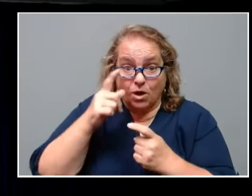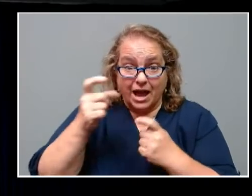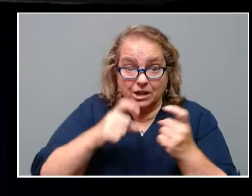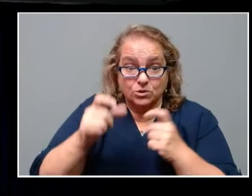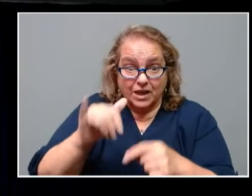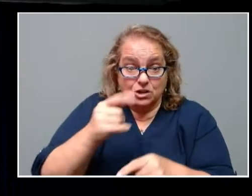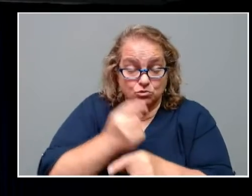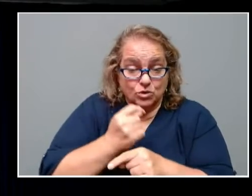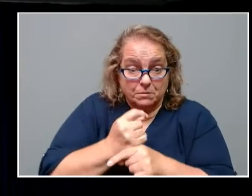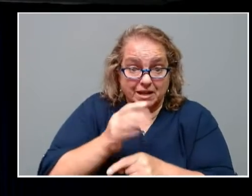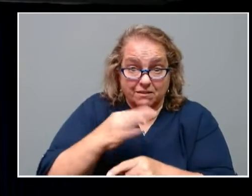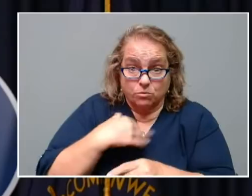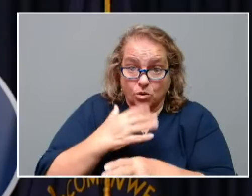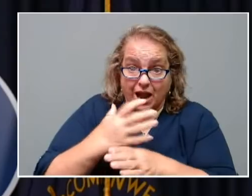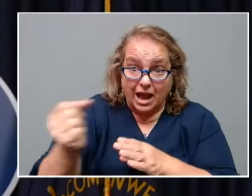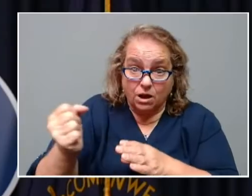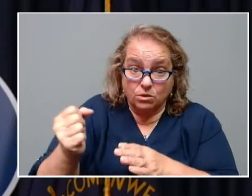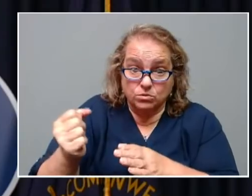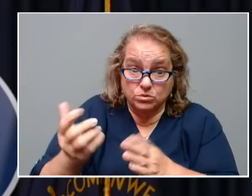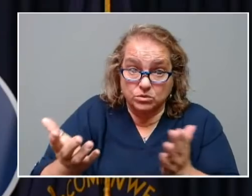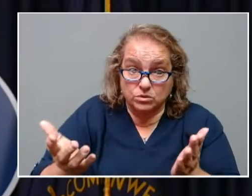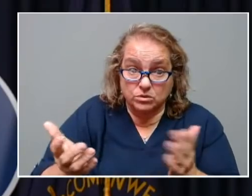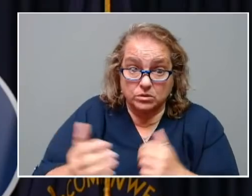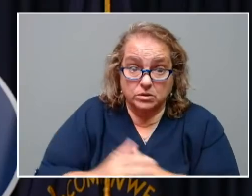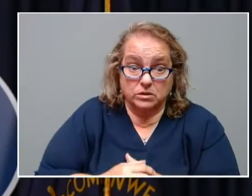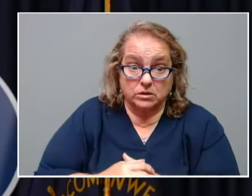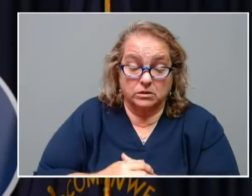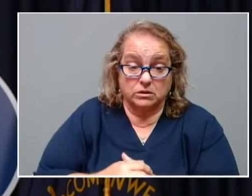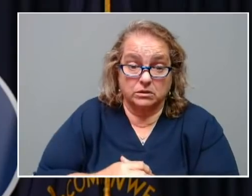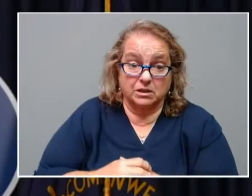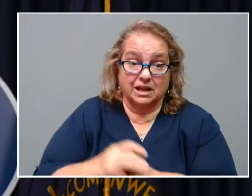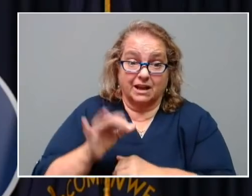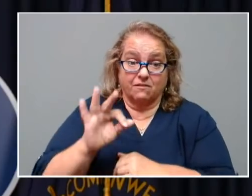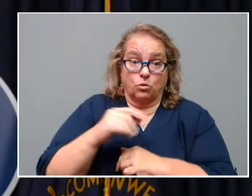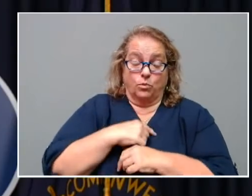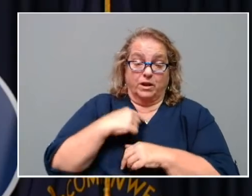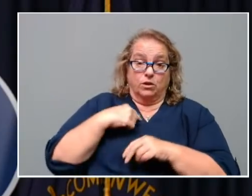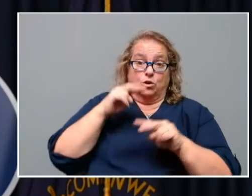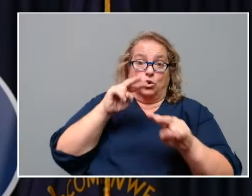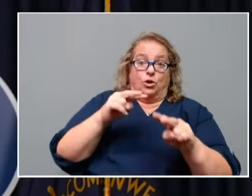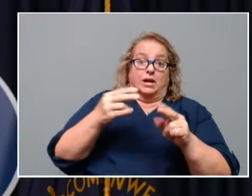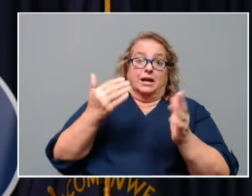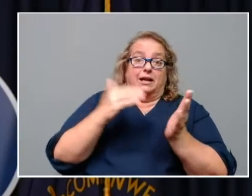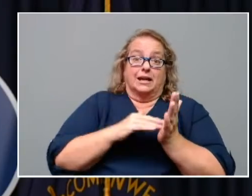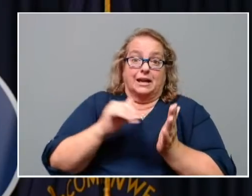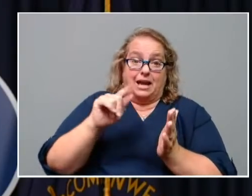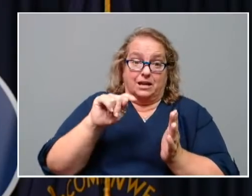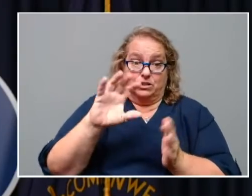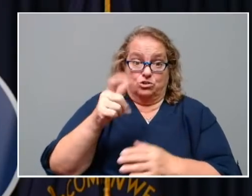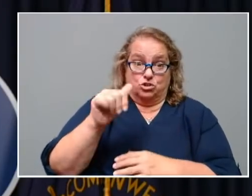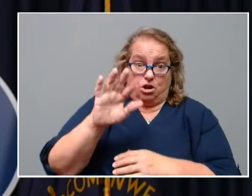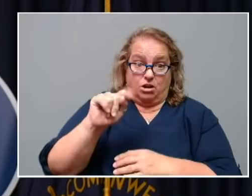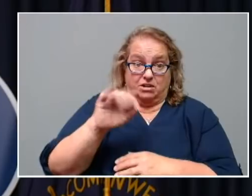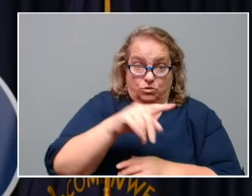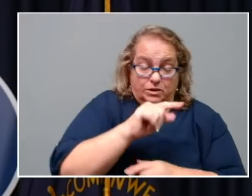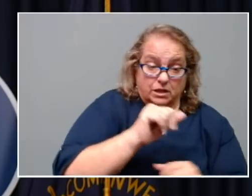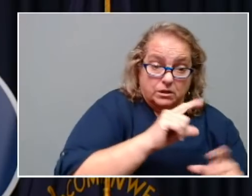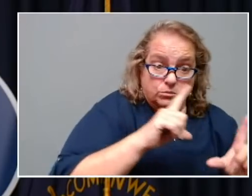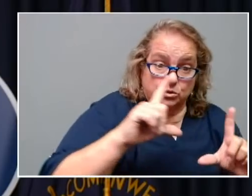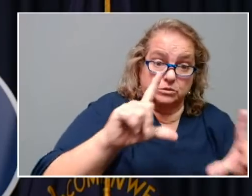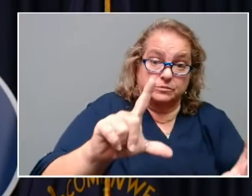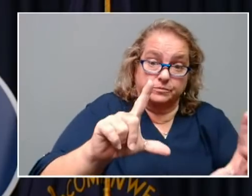been shown to help a lot? So if we look again at the chart, if you could put it up, we're